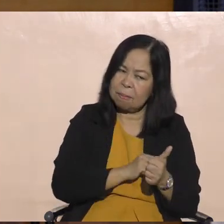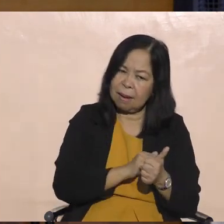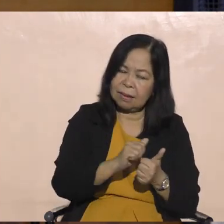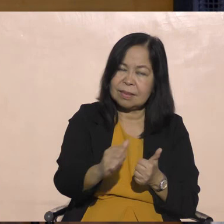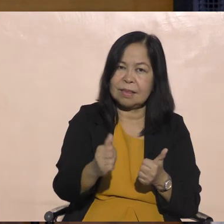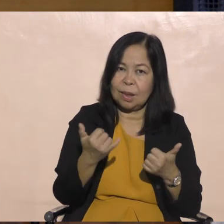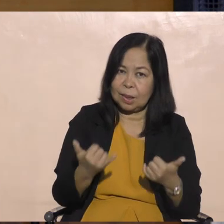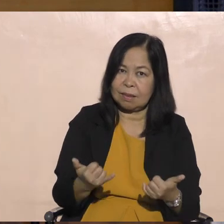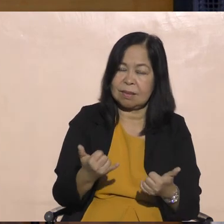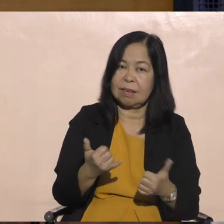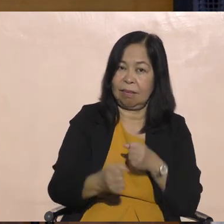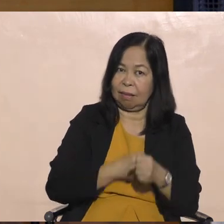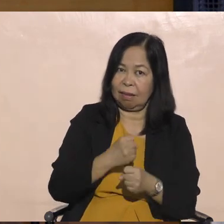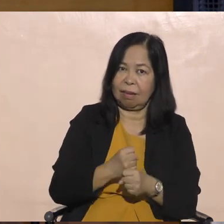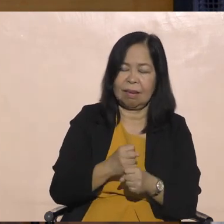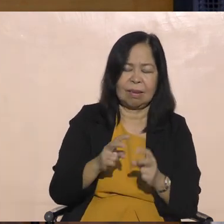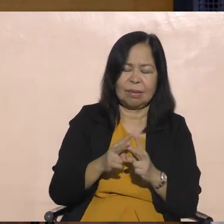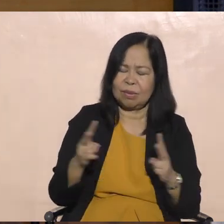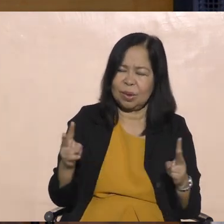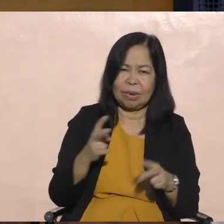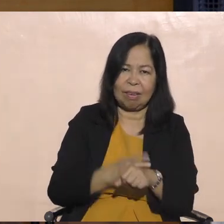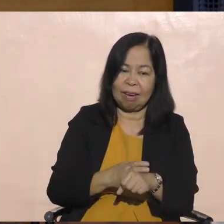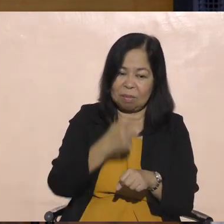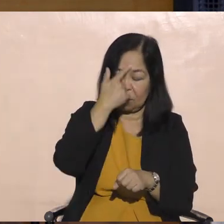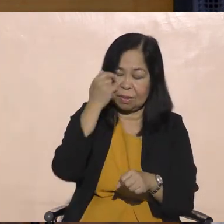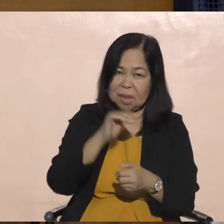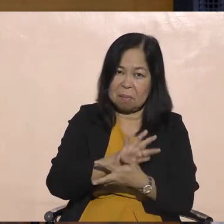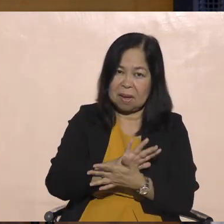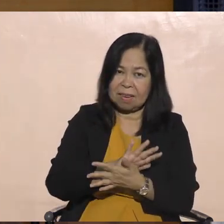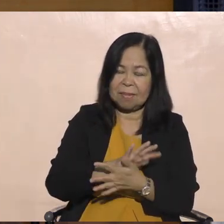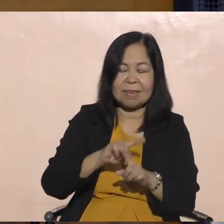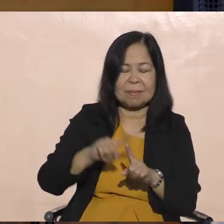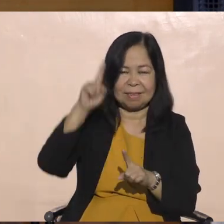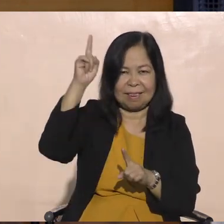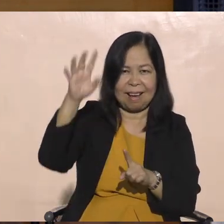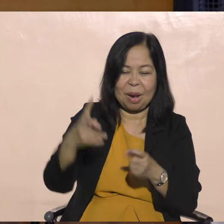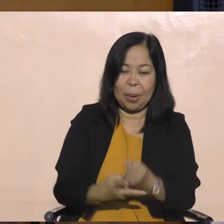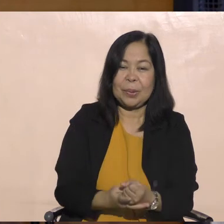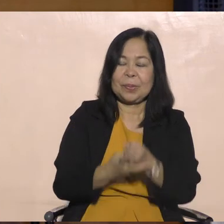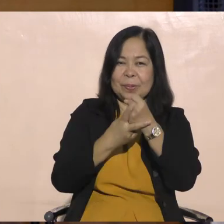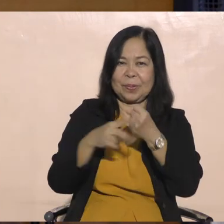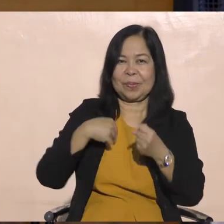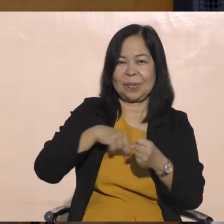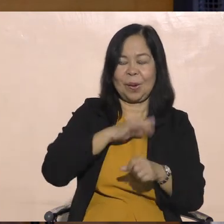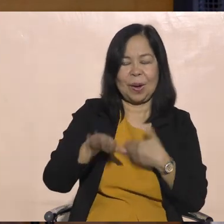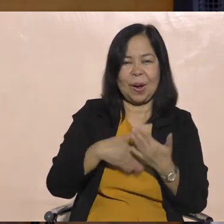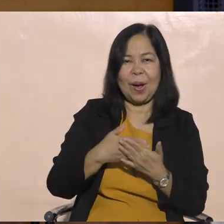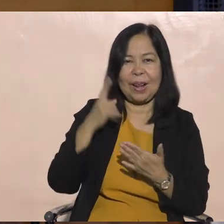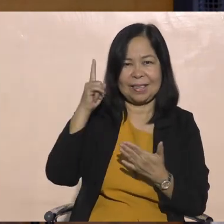wrong, mga kaigsunan, not right. But God is glorious in all feed us.